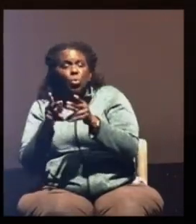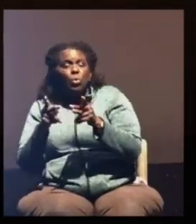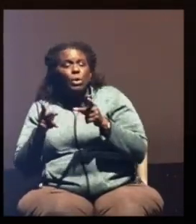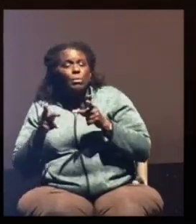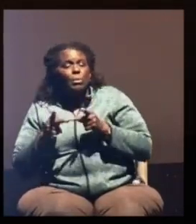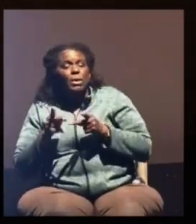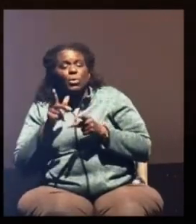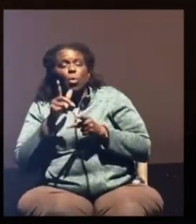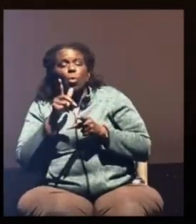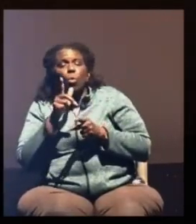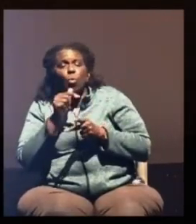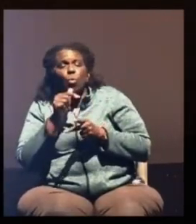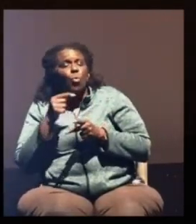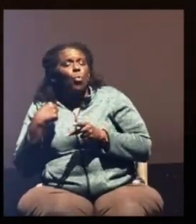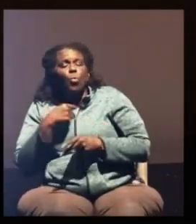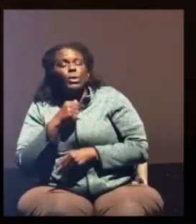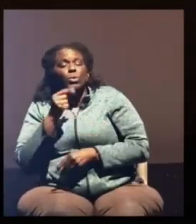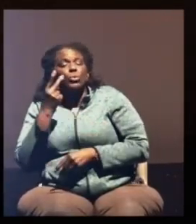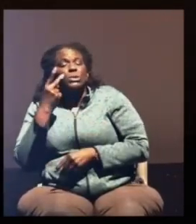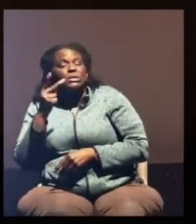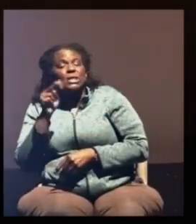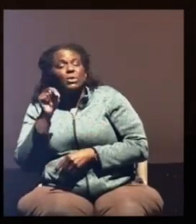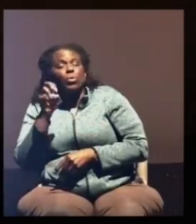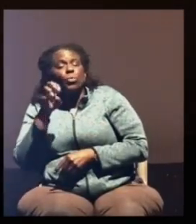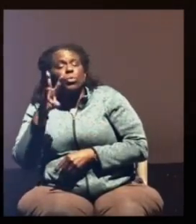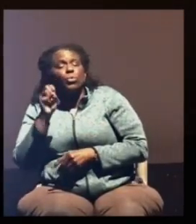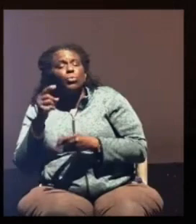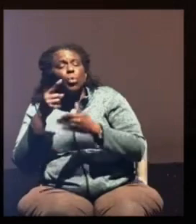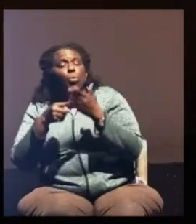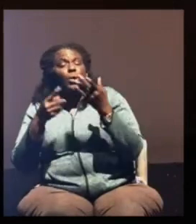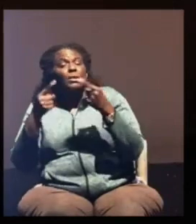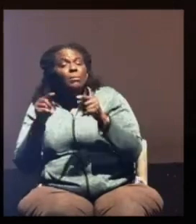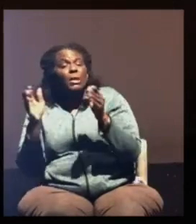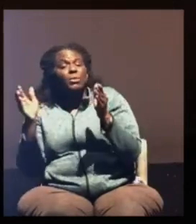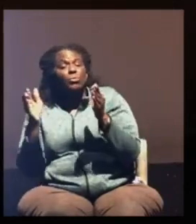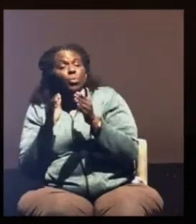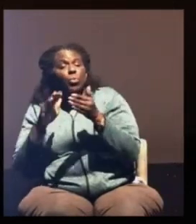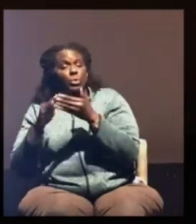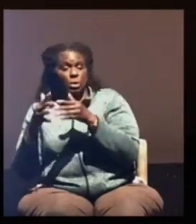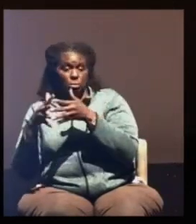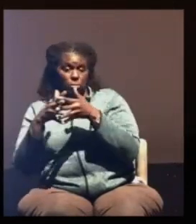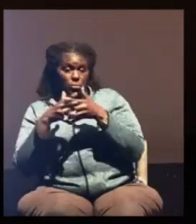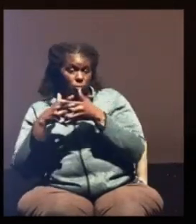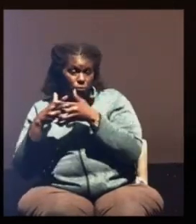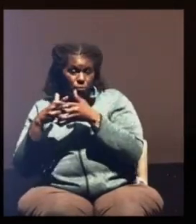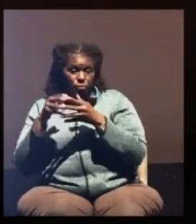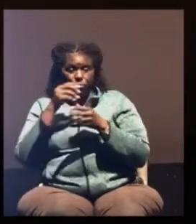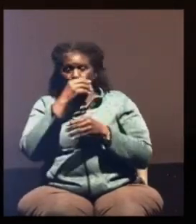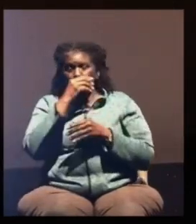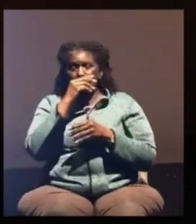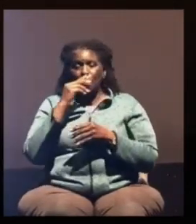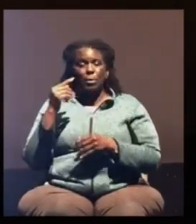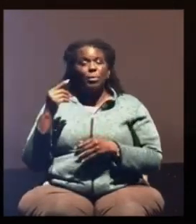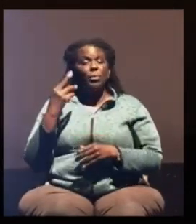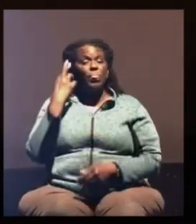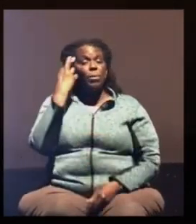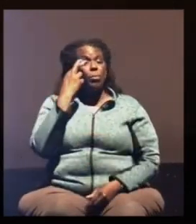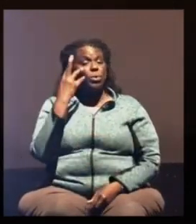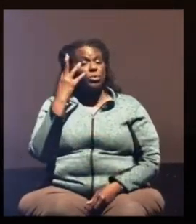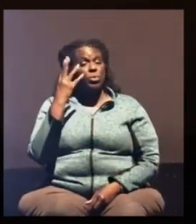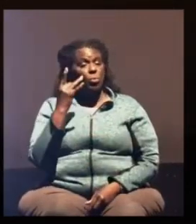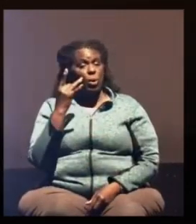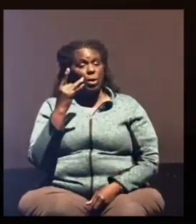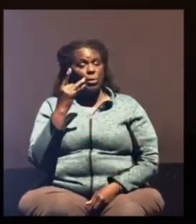that are not on the evening news, that are not dominating the internet. And so there are reasons why for